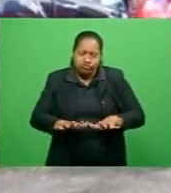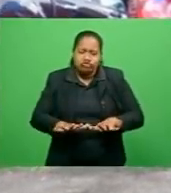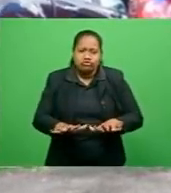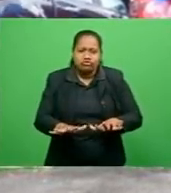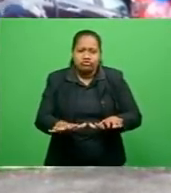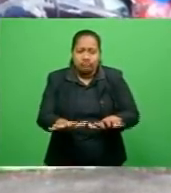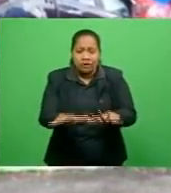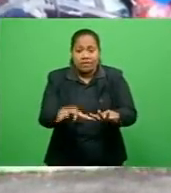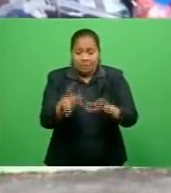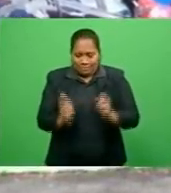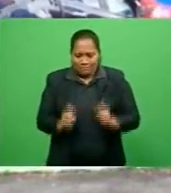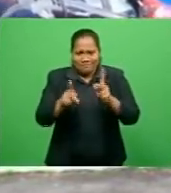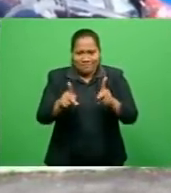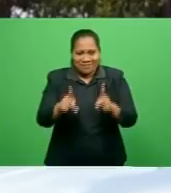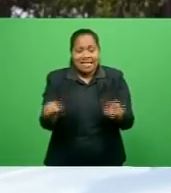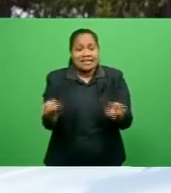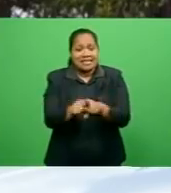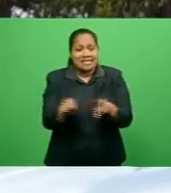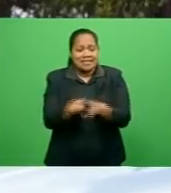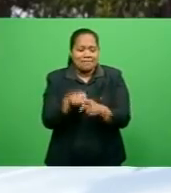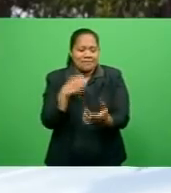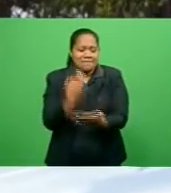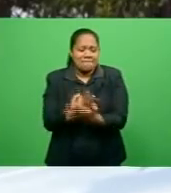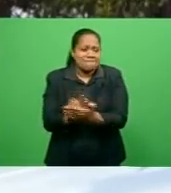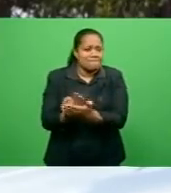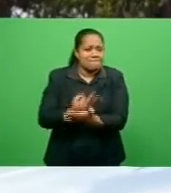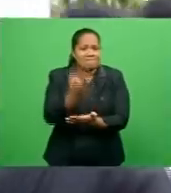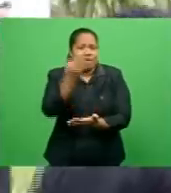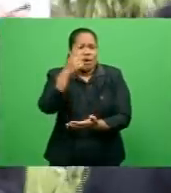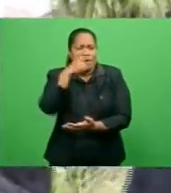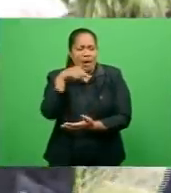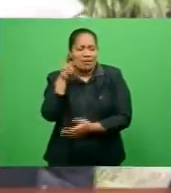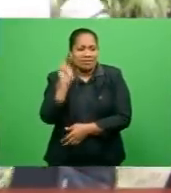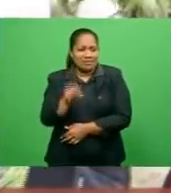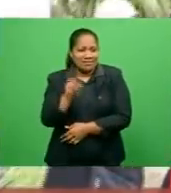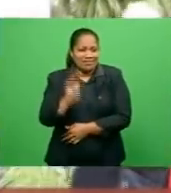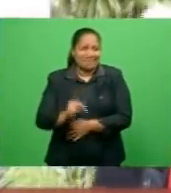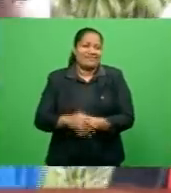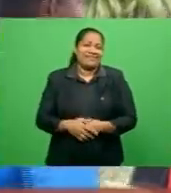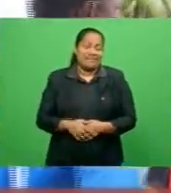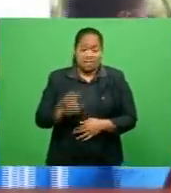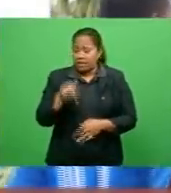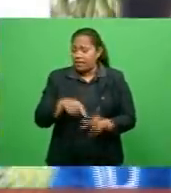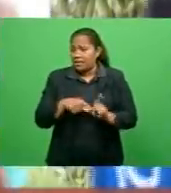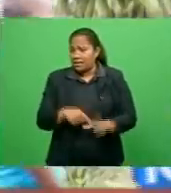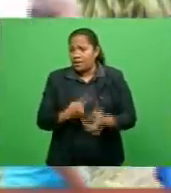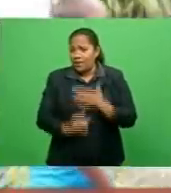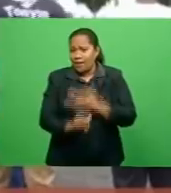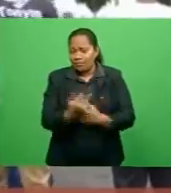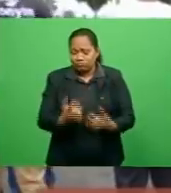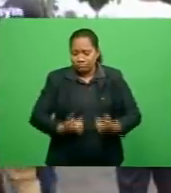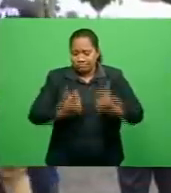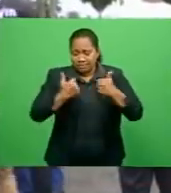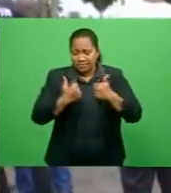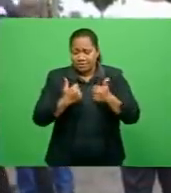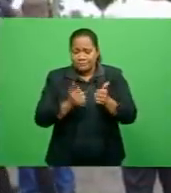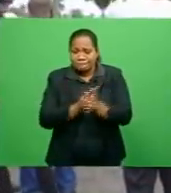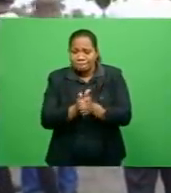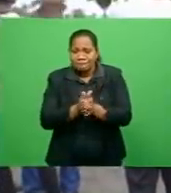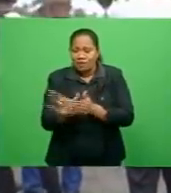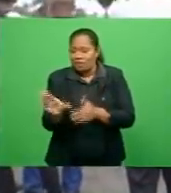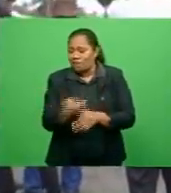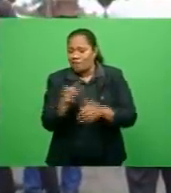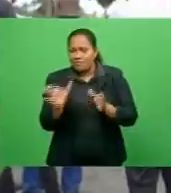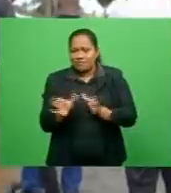this opportunity to also raise some funds for people who are in need. This year has come as a great initiative from the club